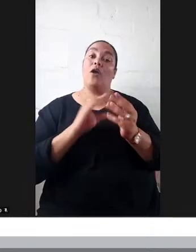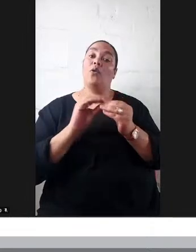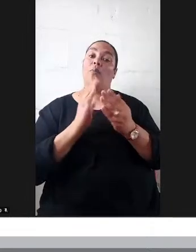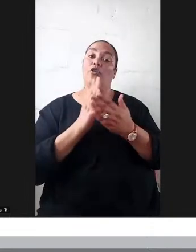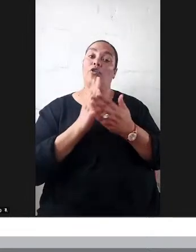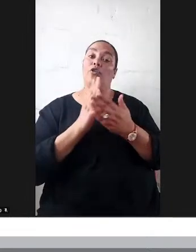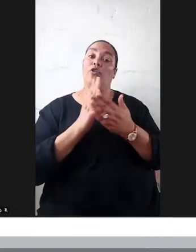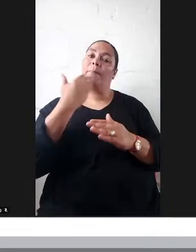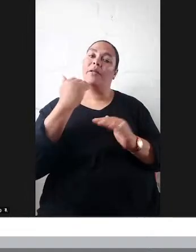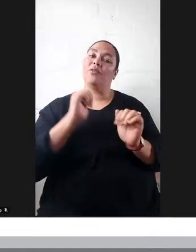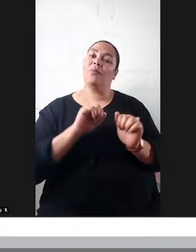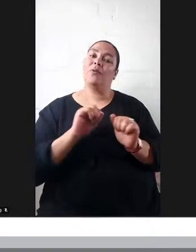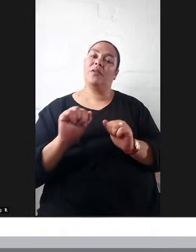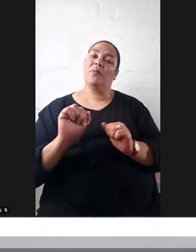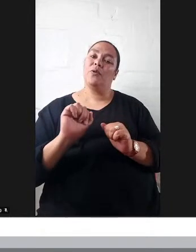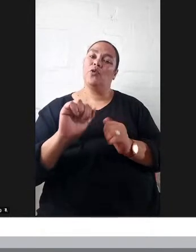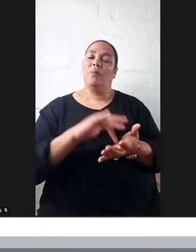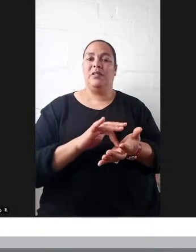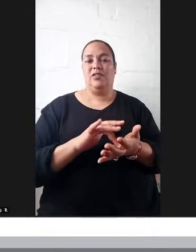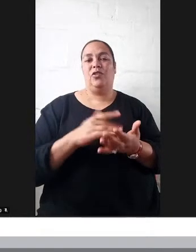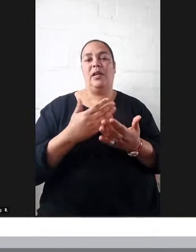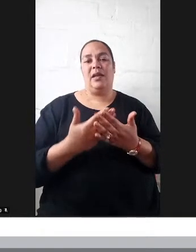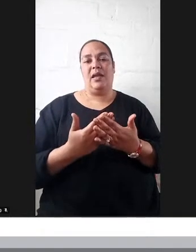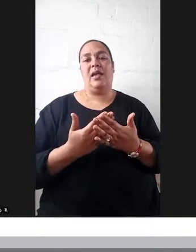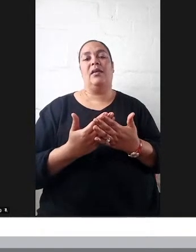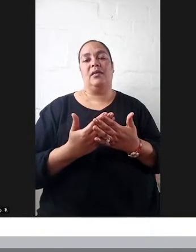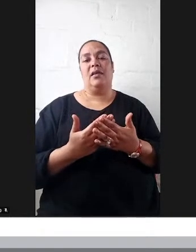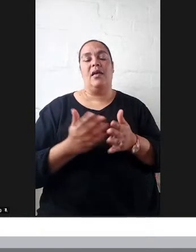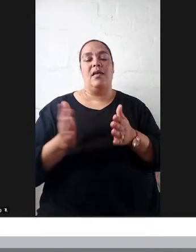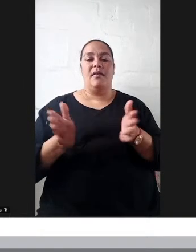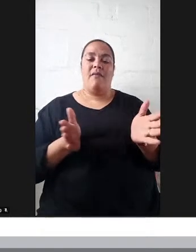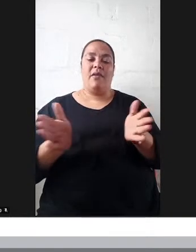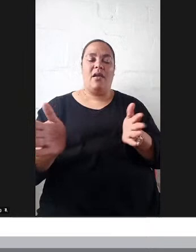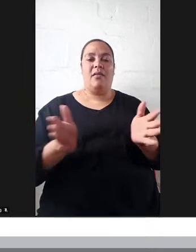possible position to navigate it. And those are